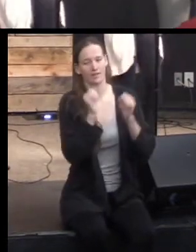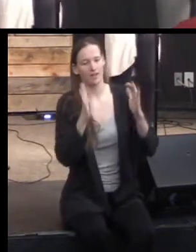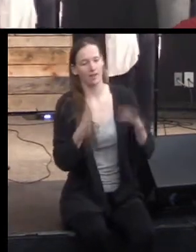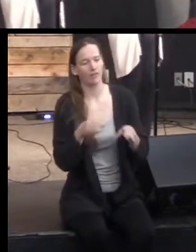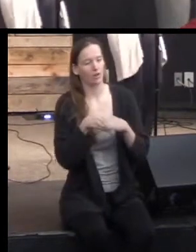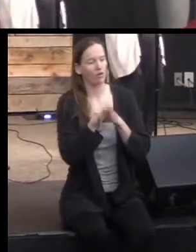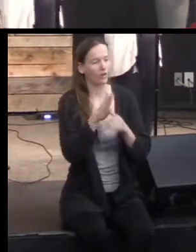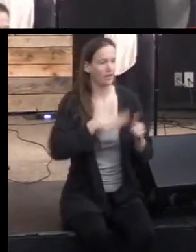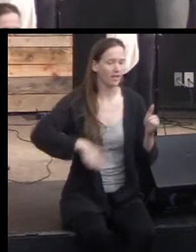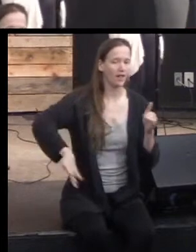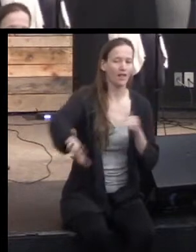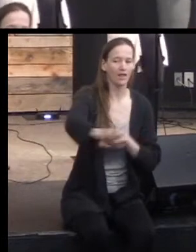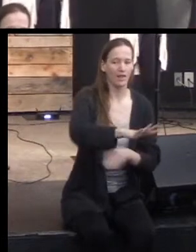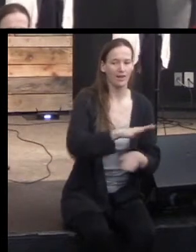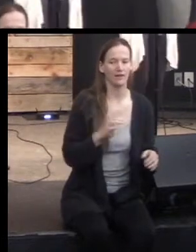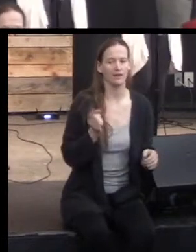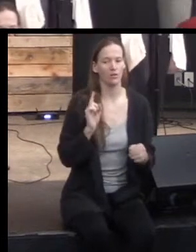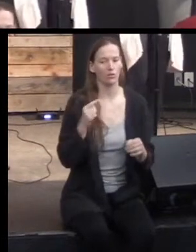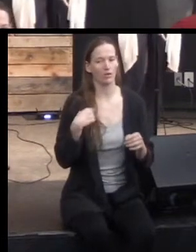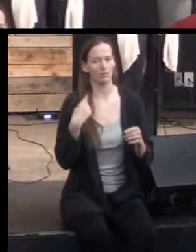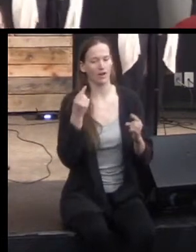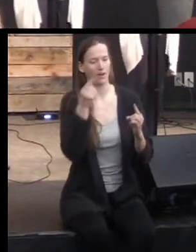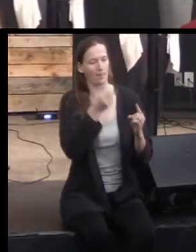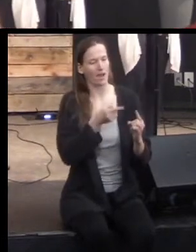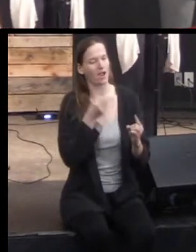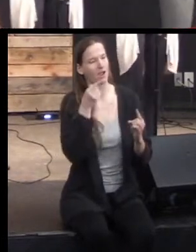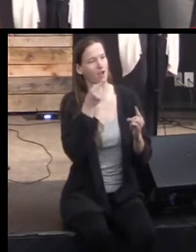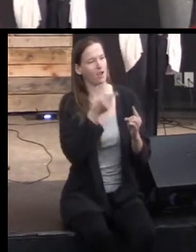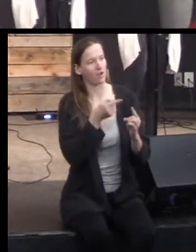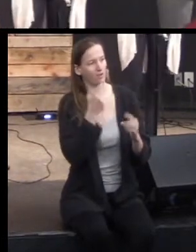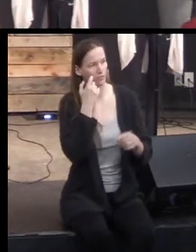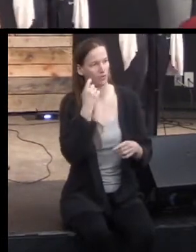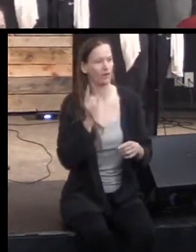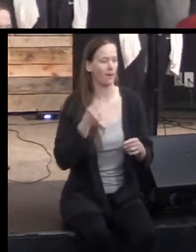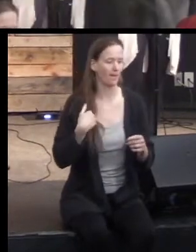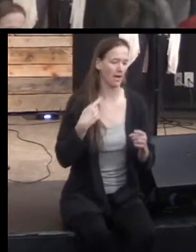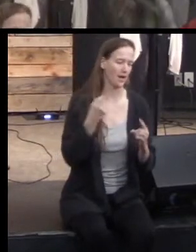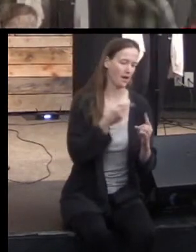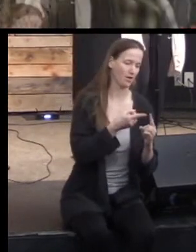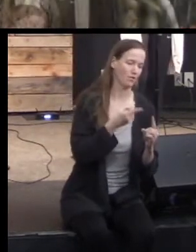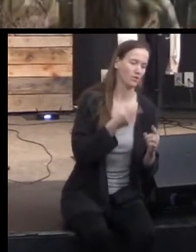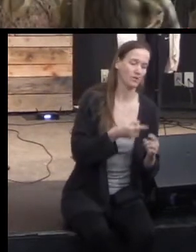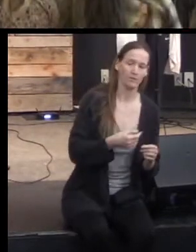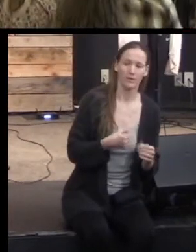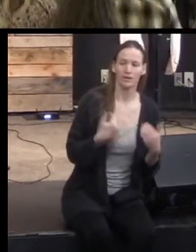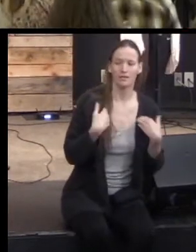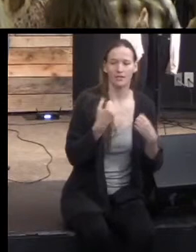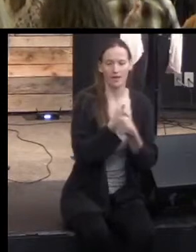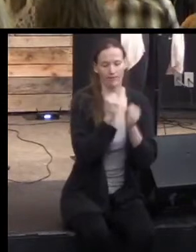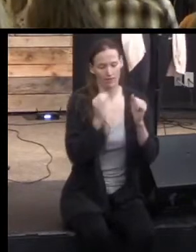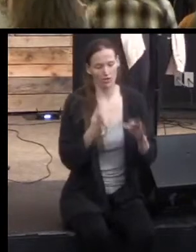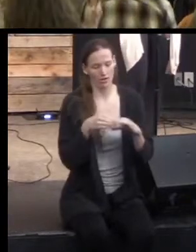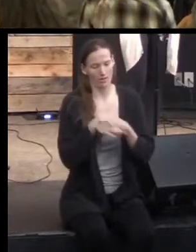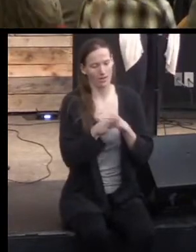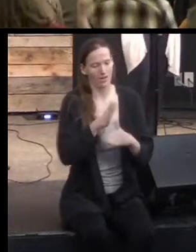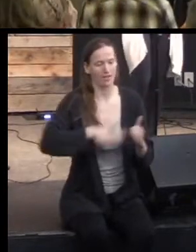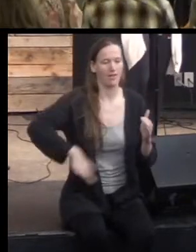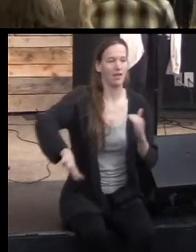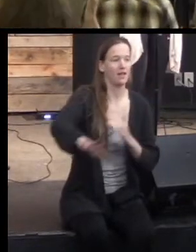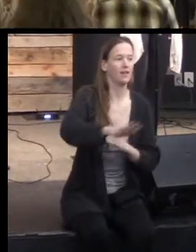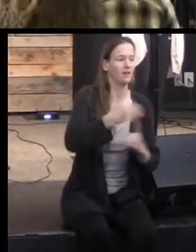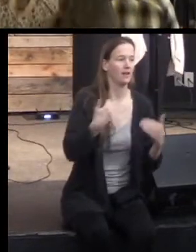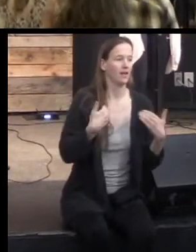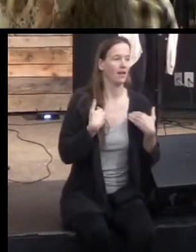I've got a Savior in that land where I'm bound. Oh, oh, I've got a Savior in